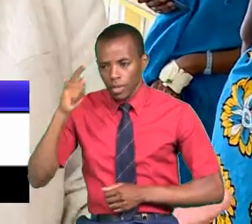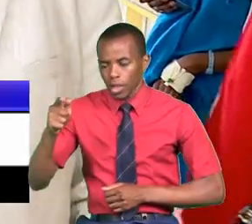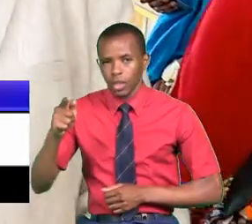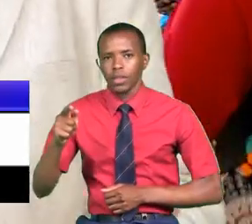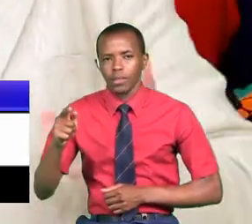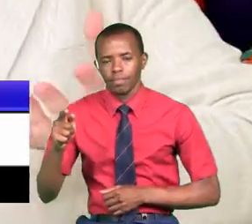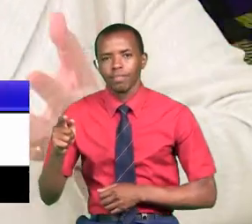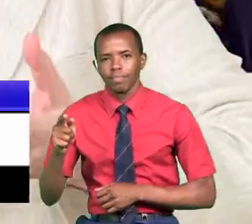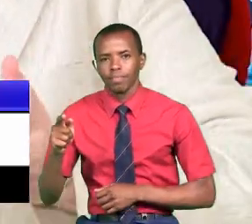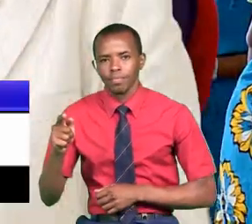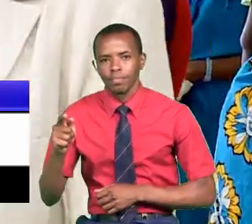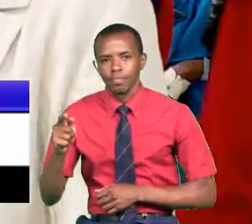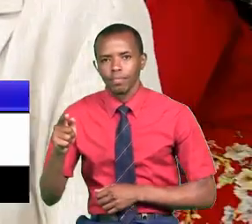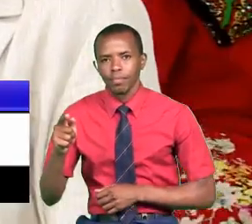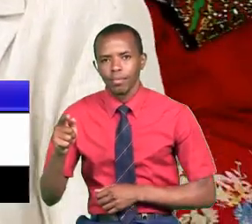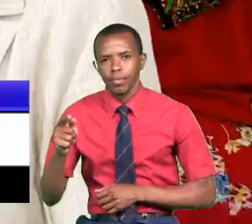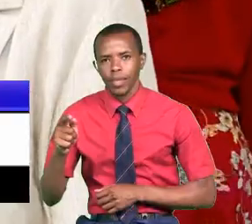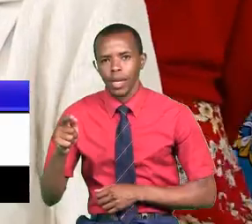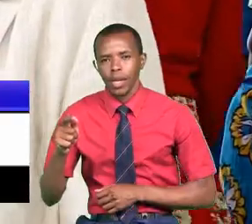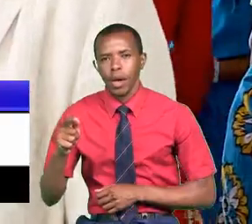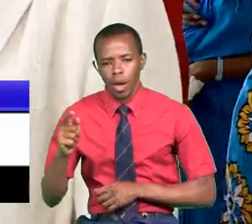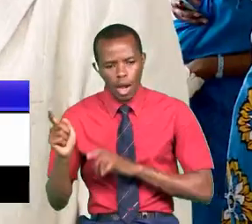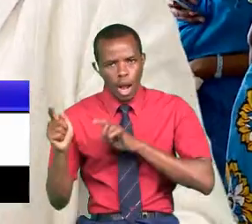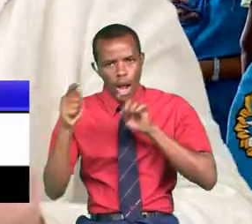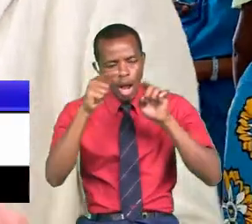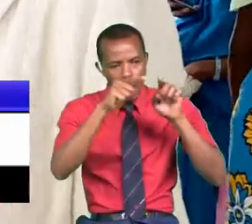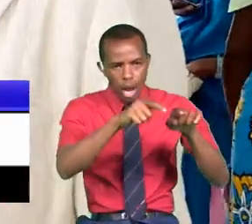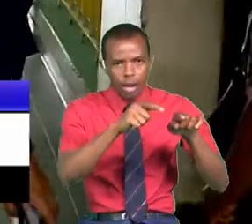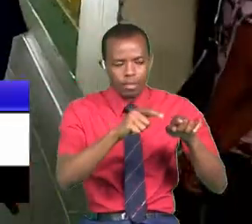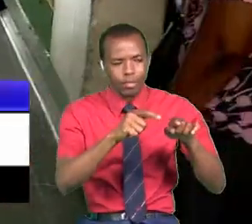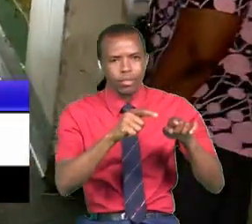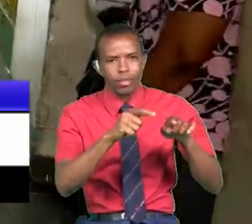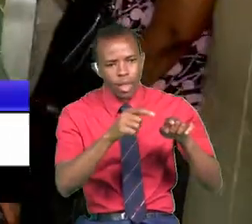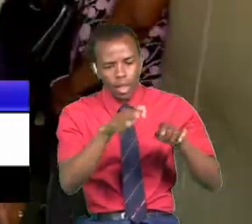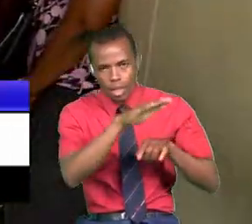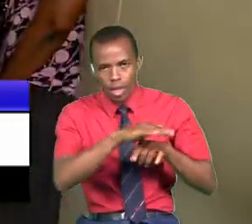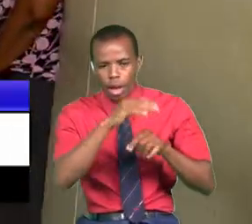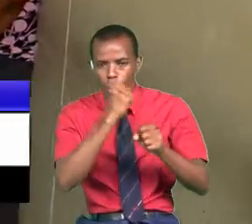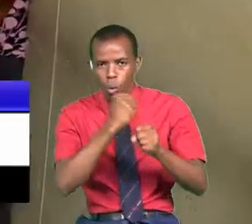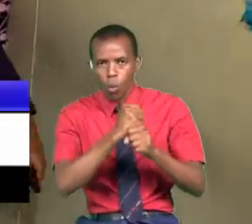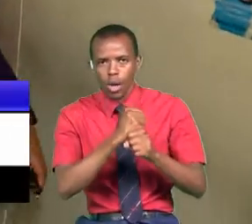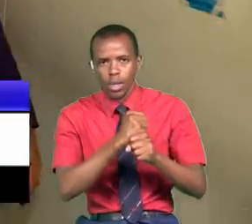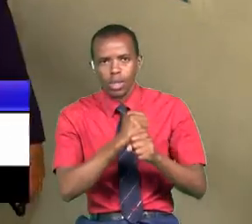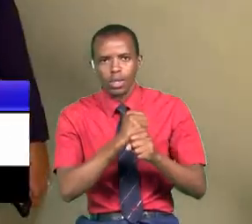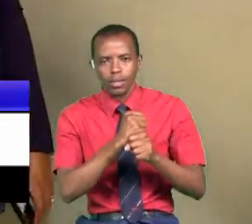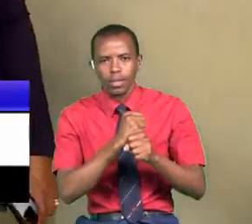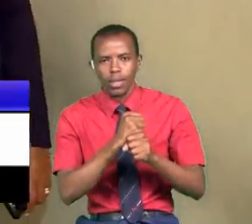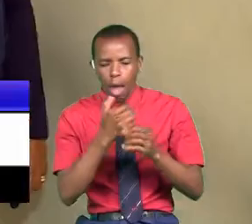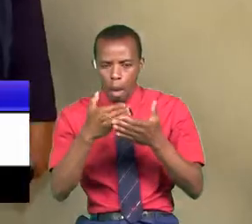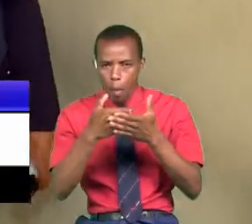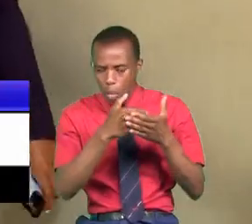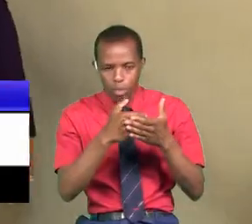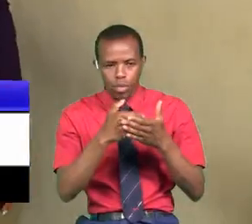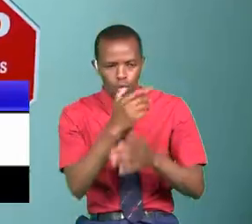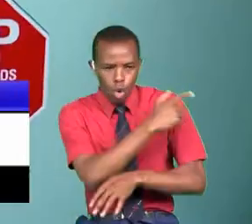should pay back, invest in the place where they have seen the light. Working in the newborn unit with Dr.